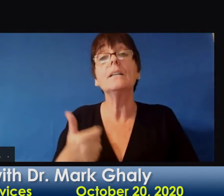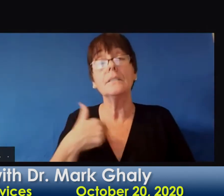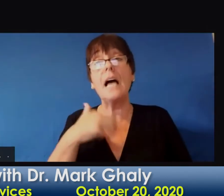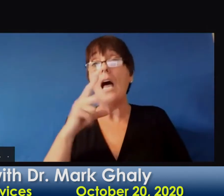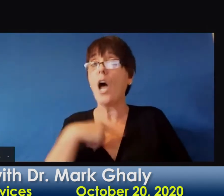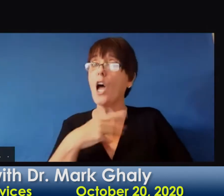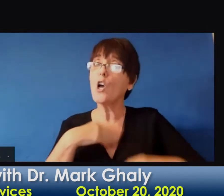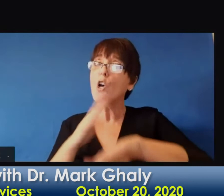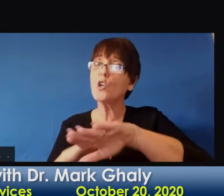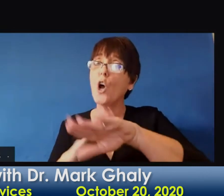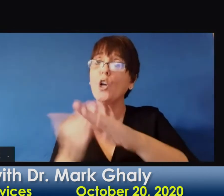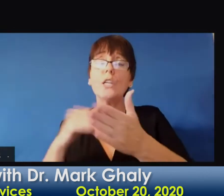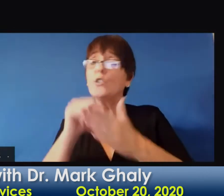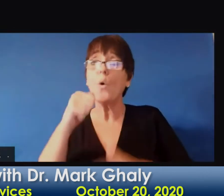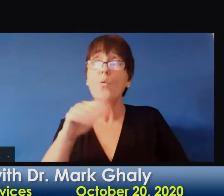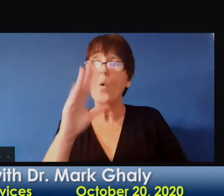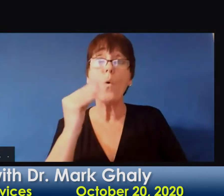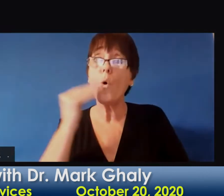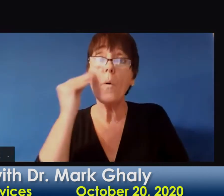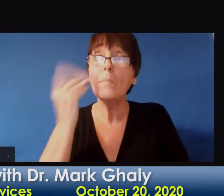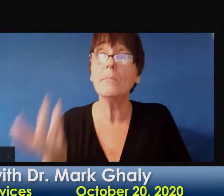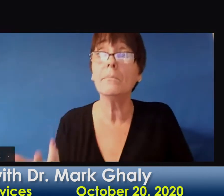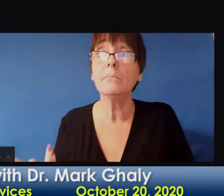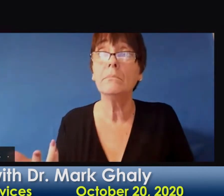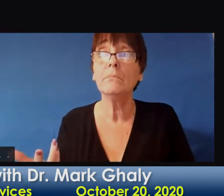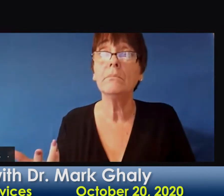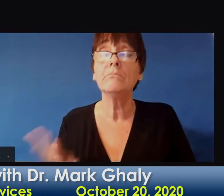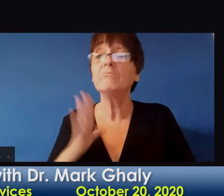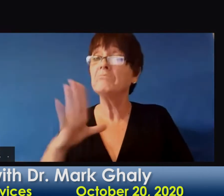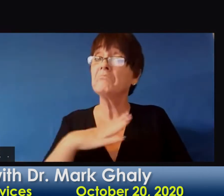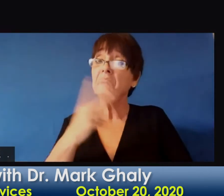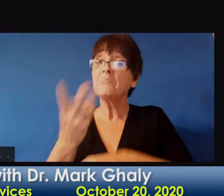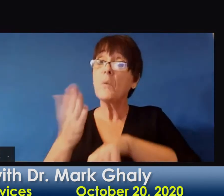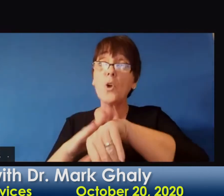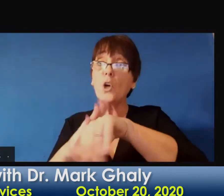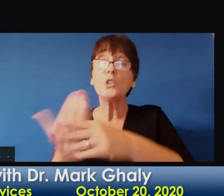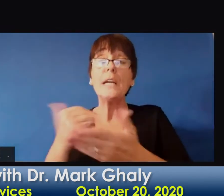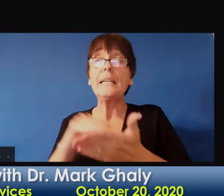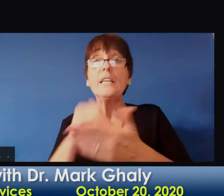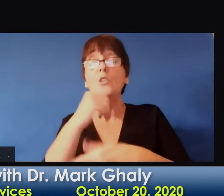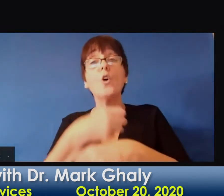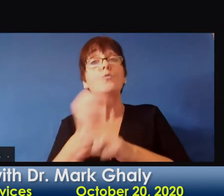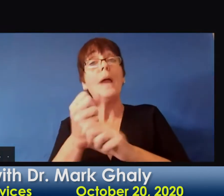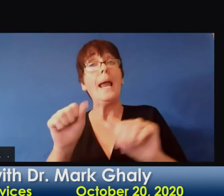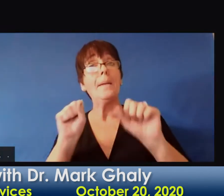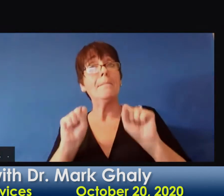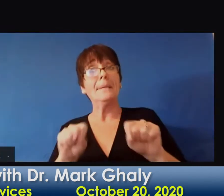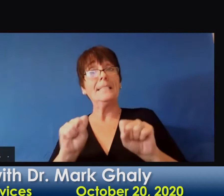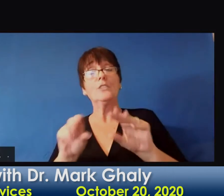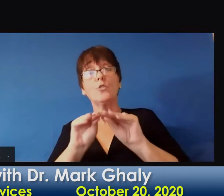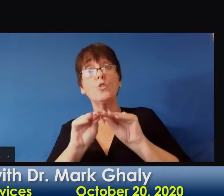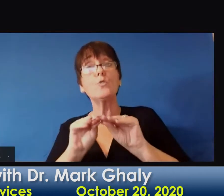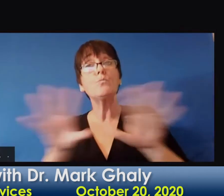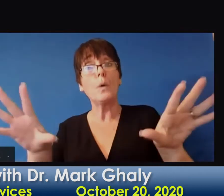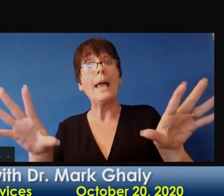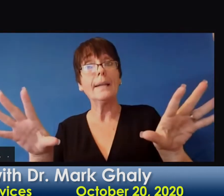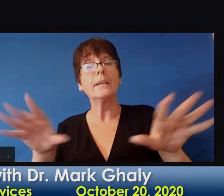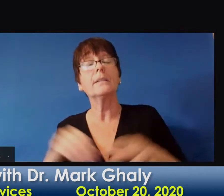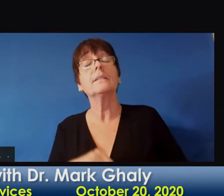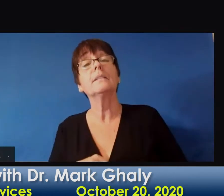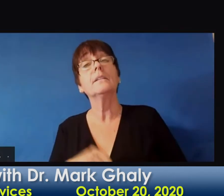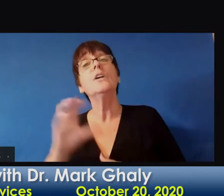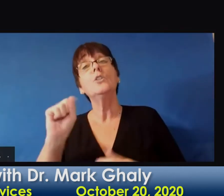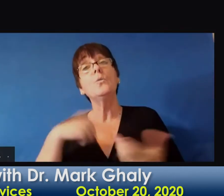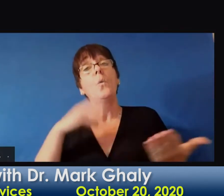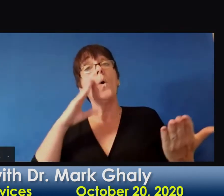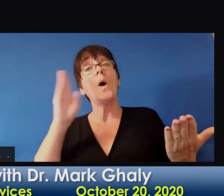caution against going home. I would caution against creating a potential spread in transmission. So I